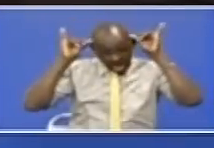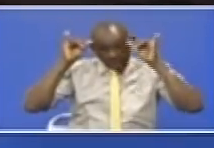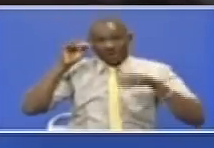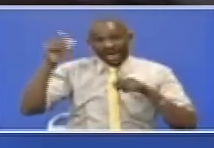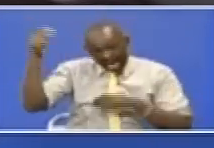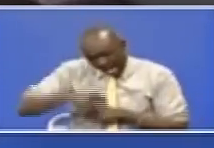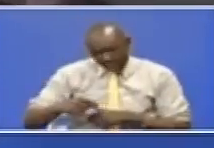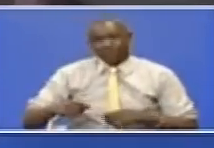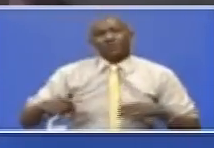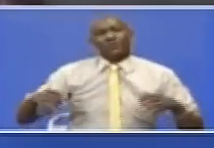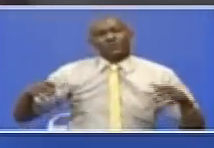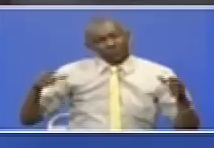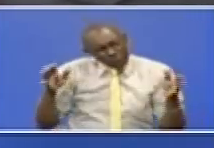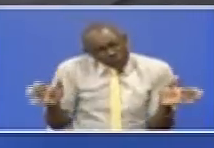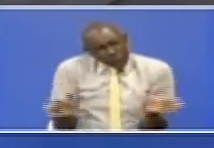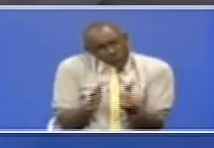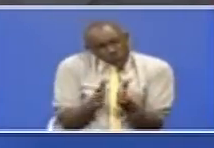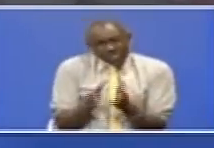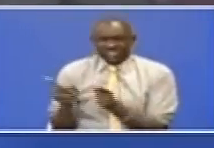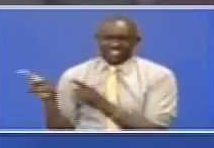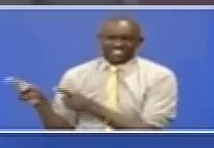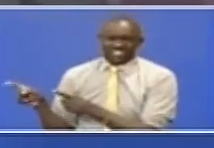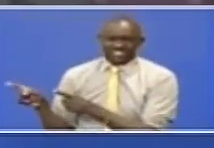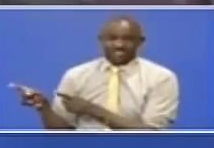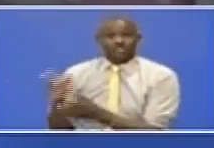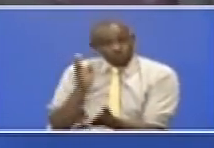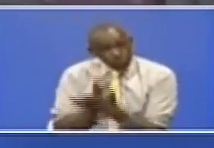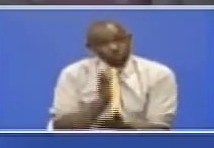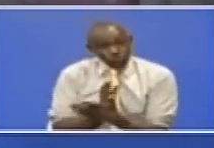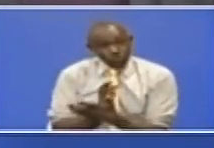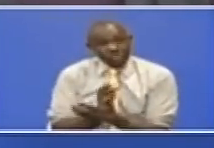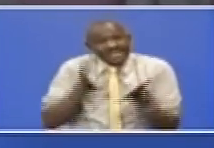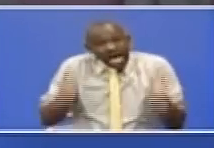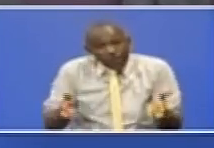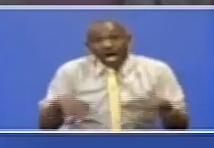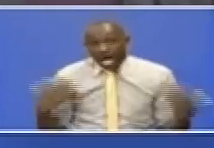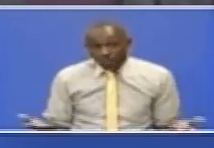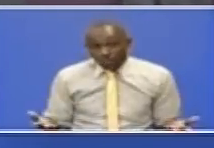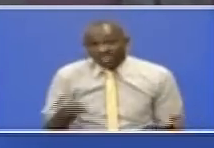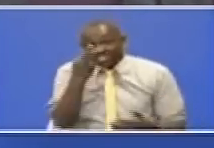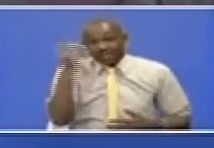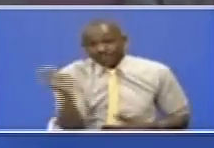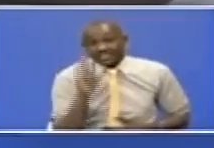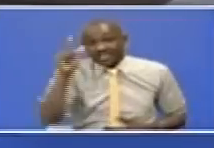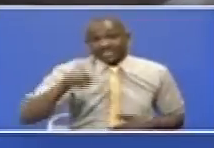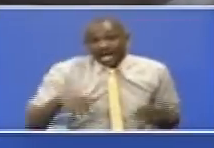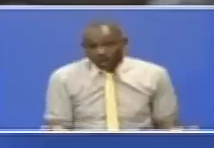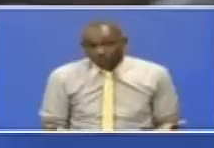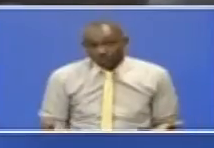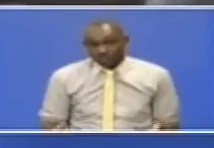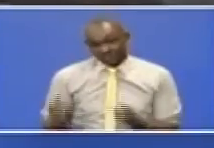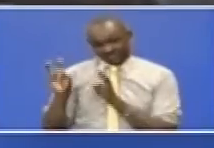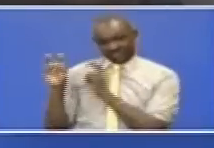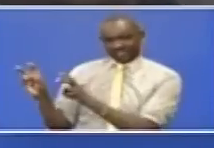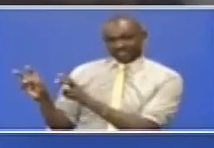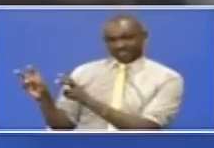came here looking like this, and you won't believe how it looks 3 months later.